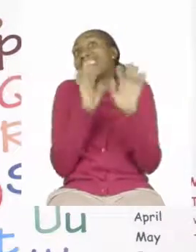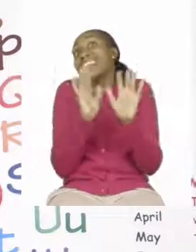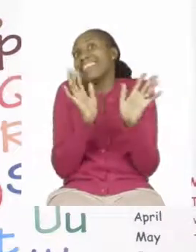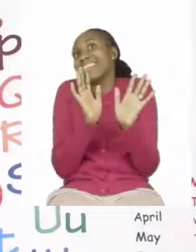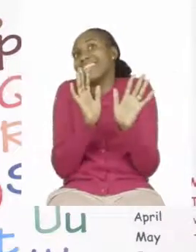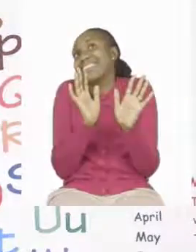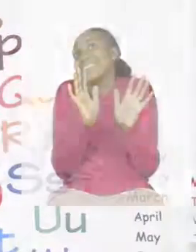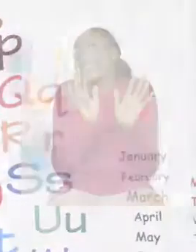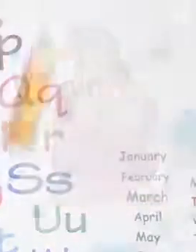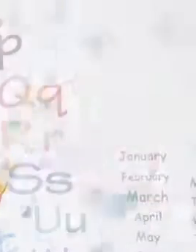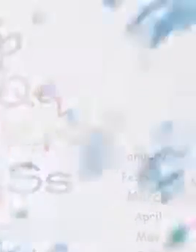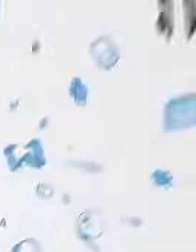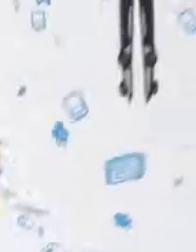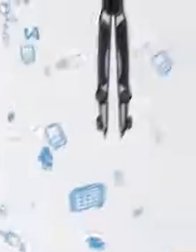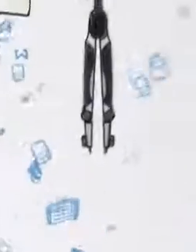goodbye!